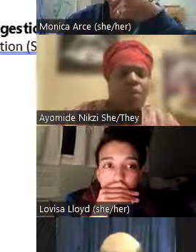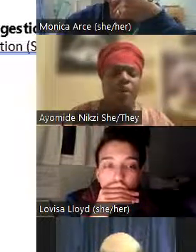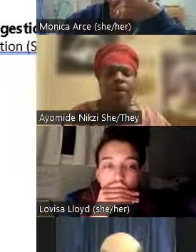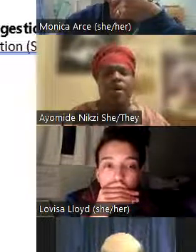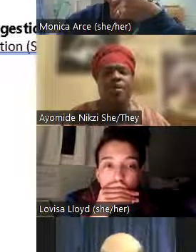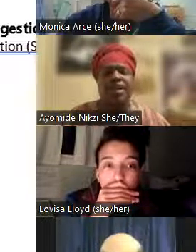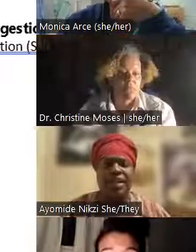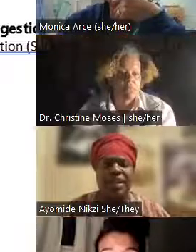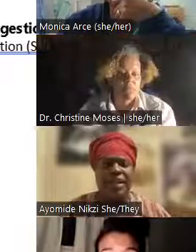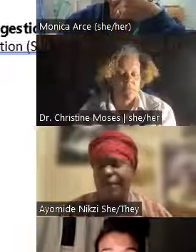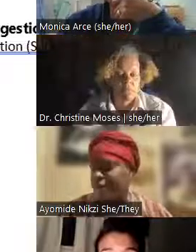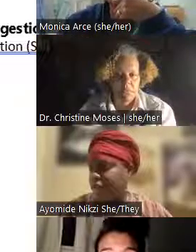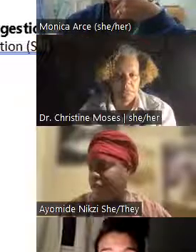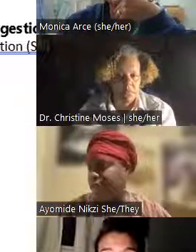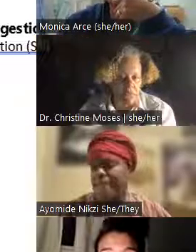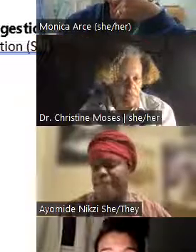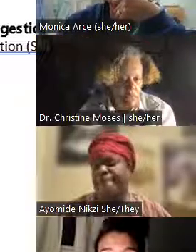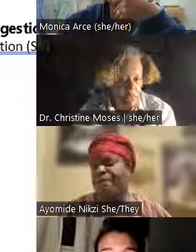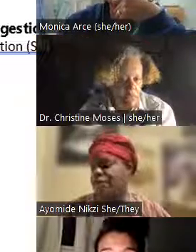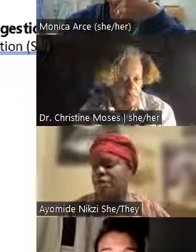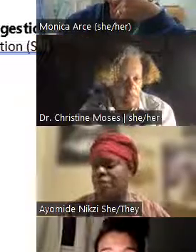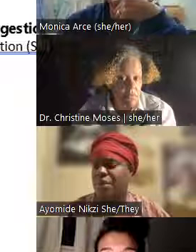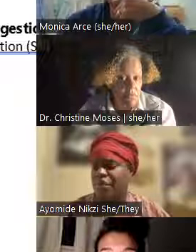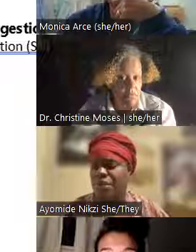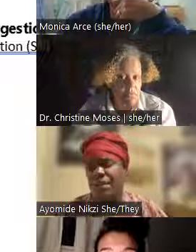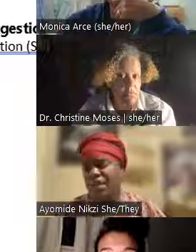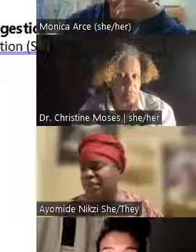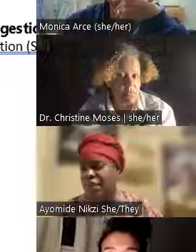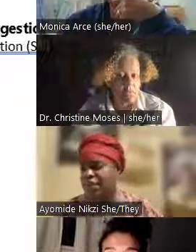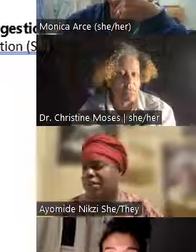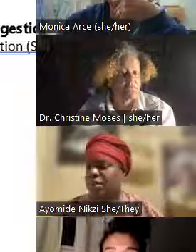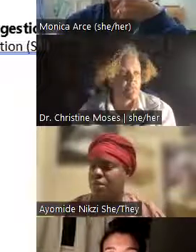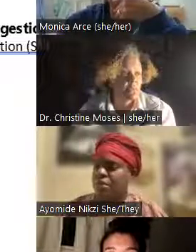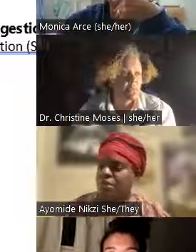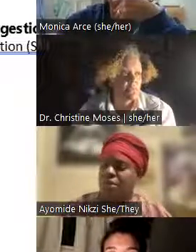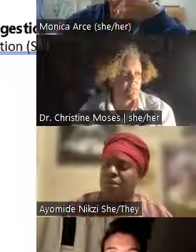So am I seeing, first I just want to make sure I'm saying this right.